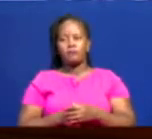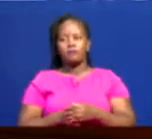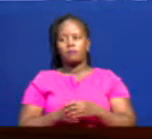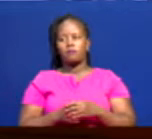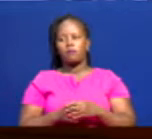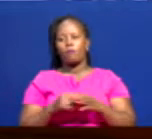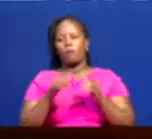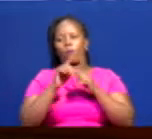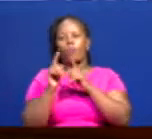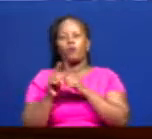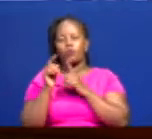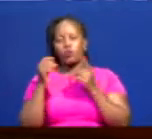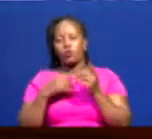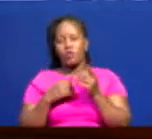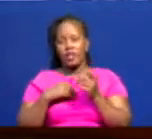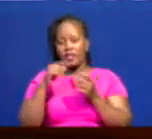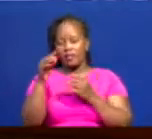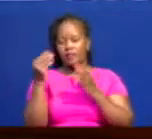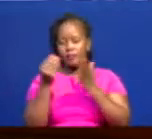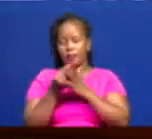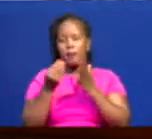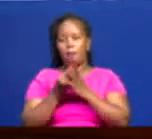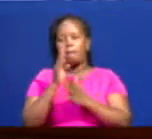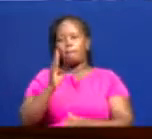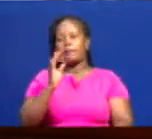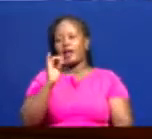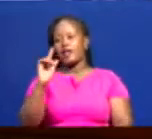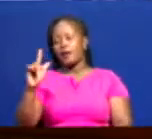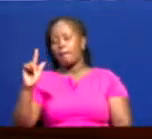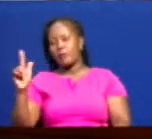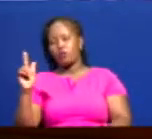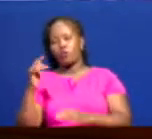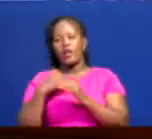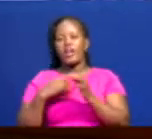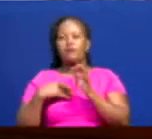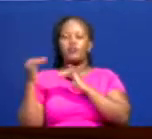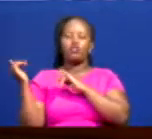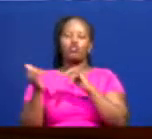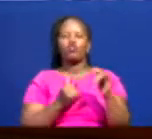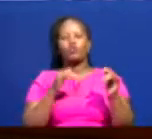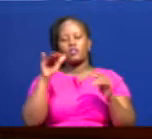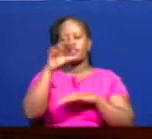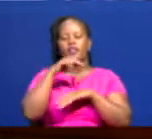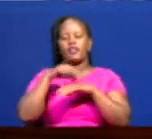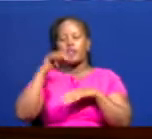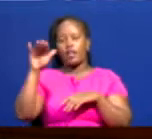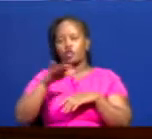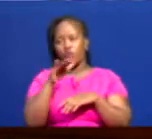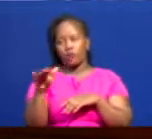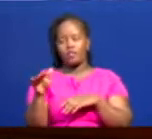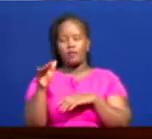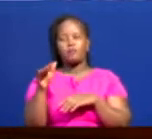because it's a money bill, it has been produced in the National Assembly, pursuant to Article 109, Clause